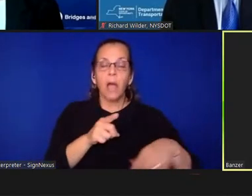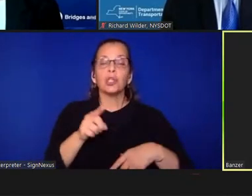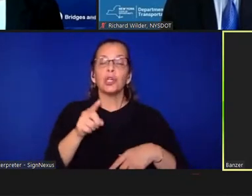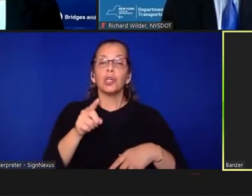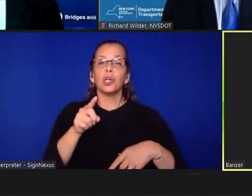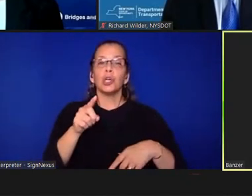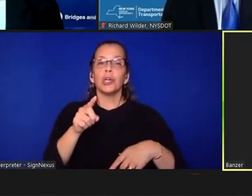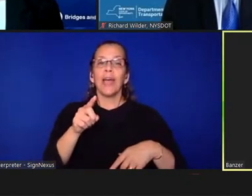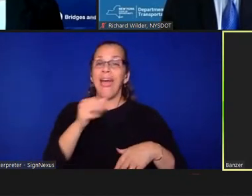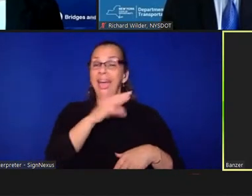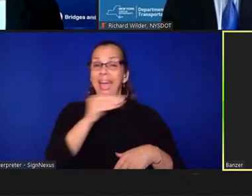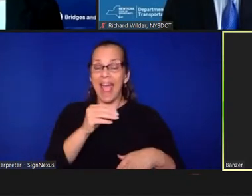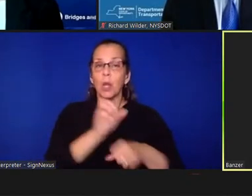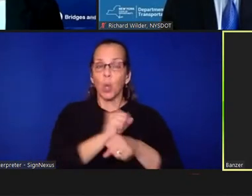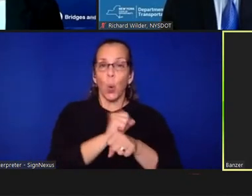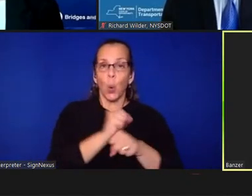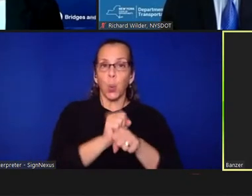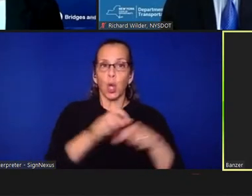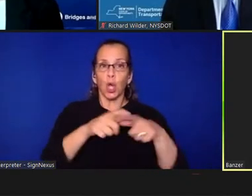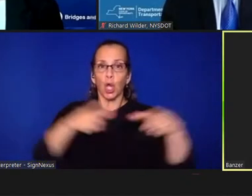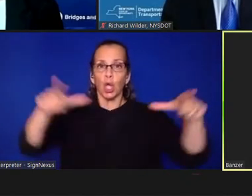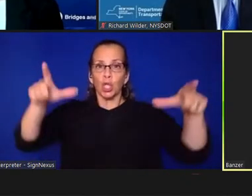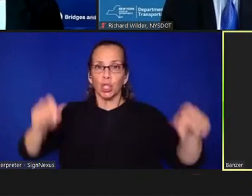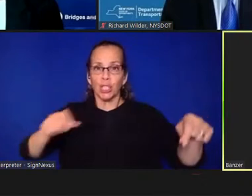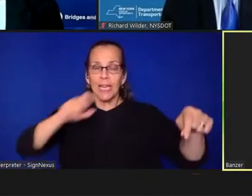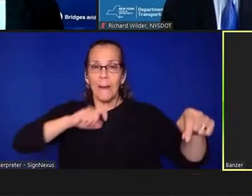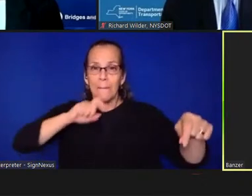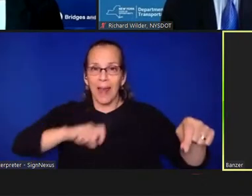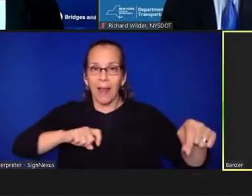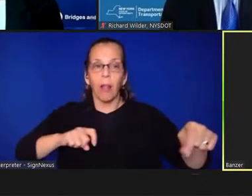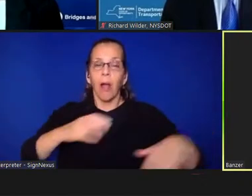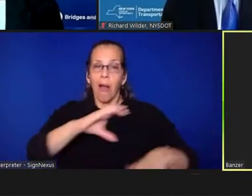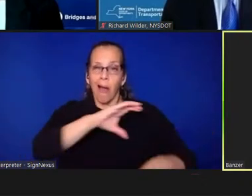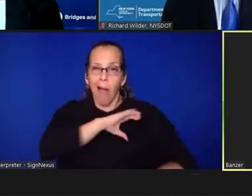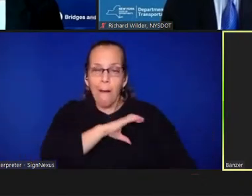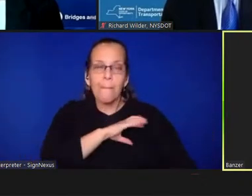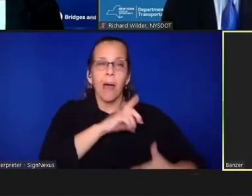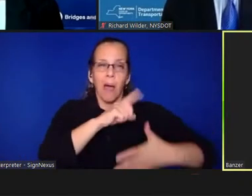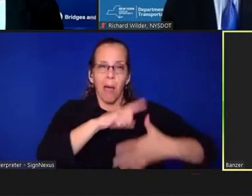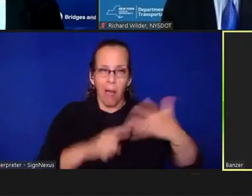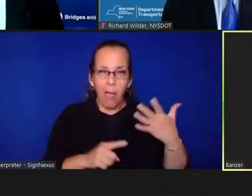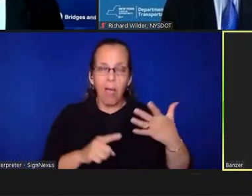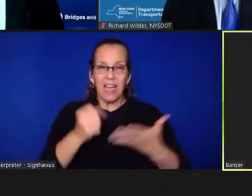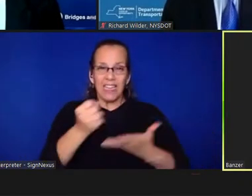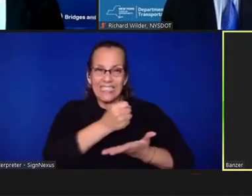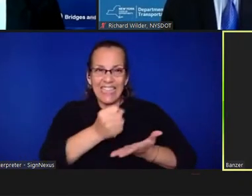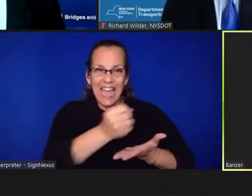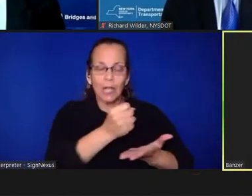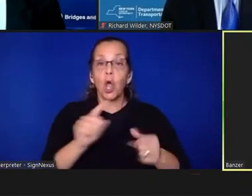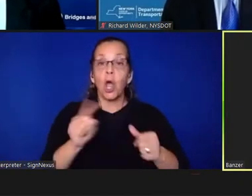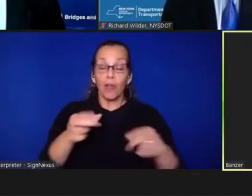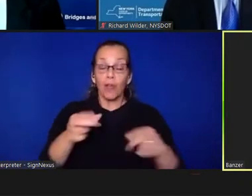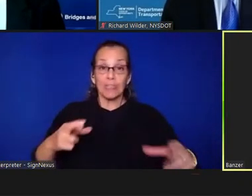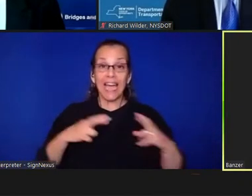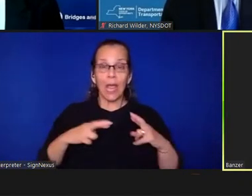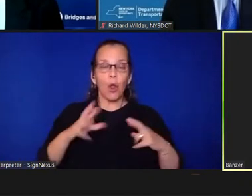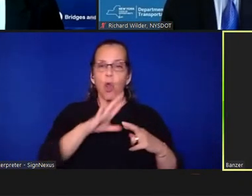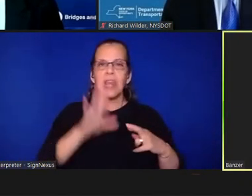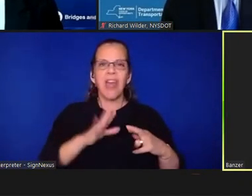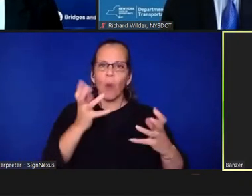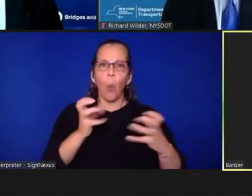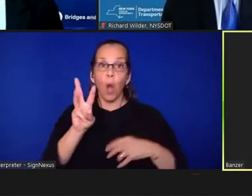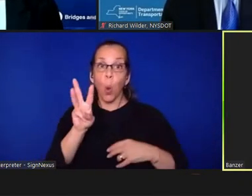all did the depths of the city and to the top and the the first thing he said when he retired never wanted to go west of 110